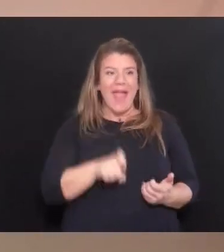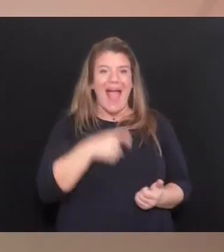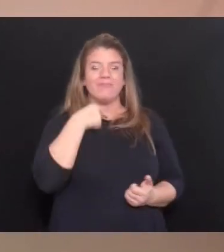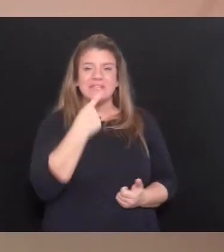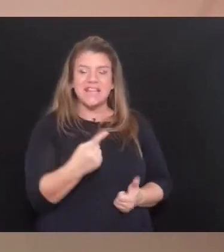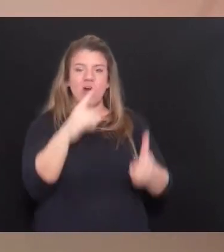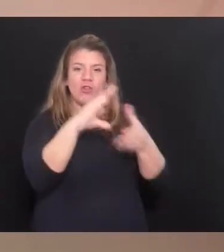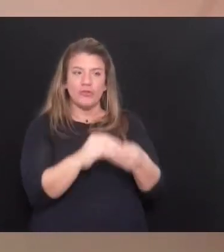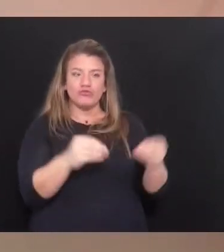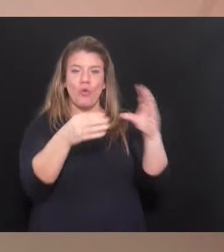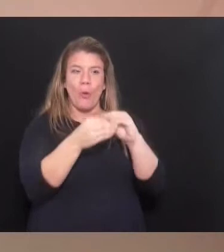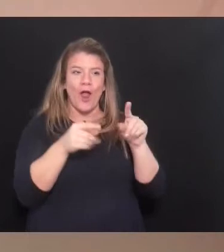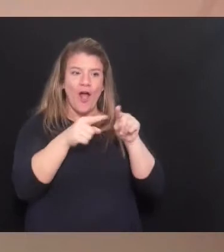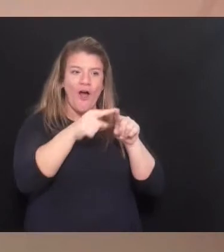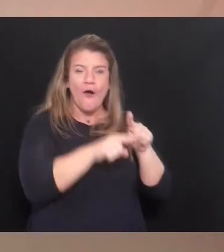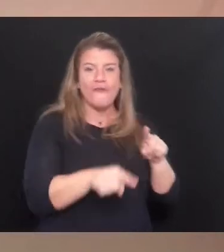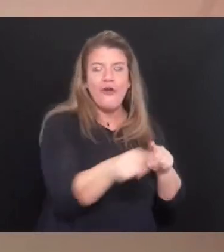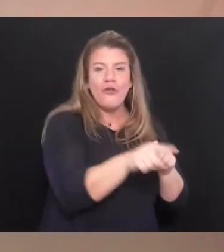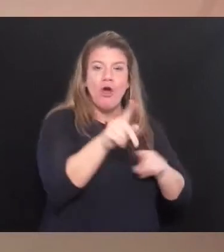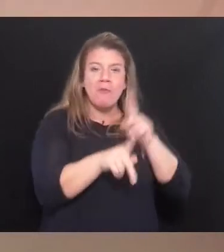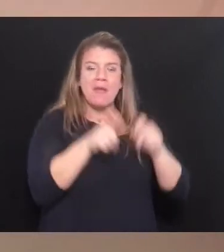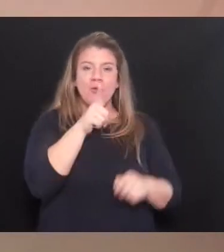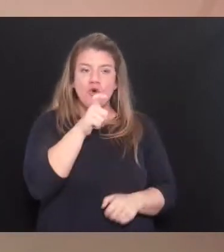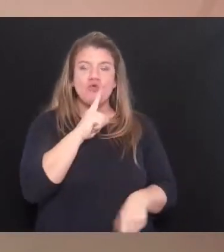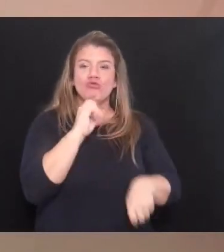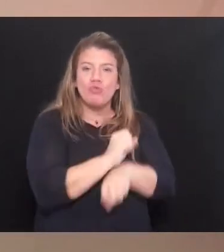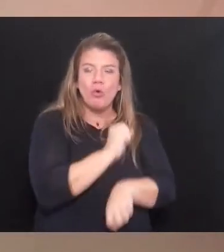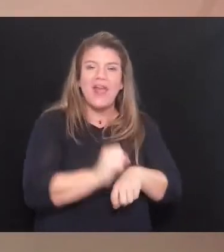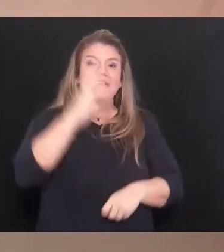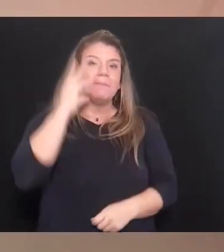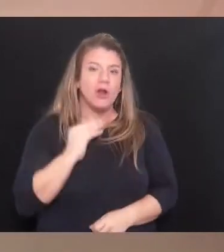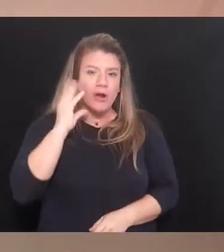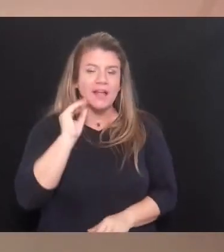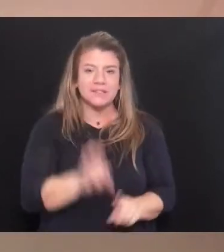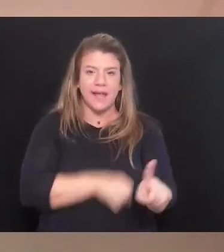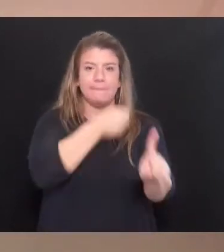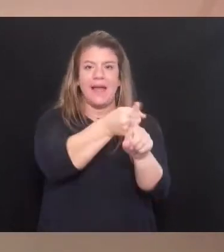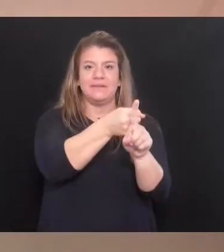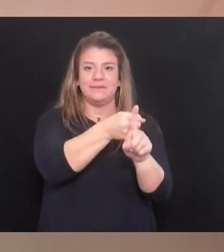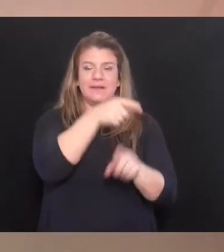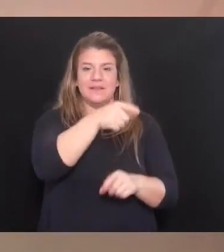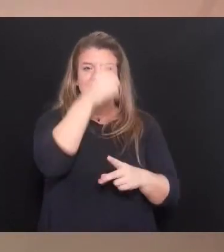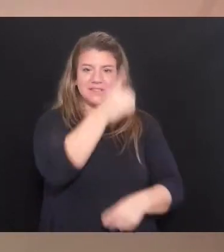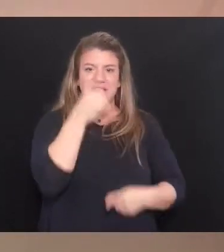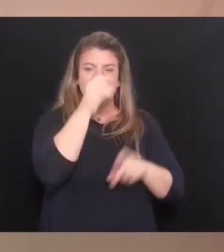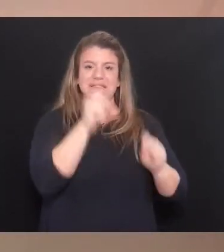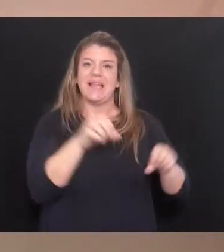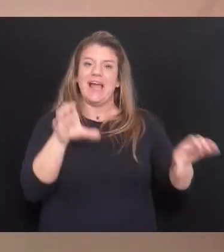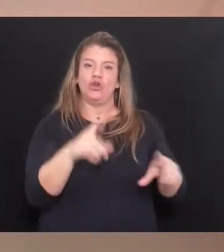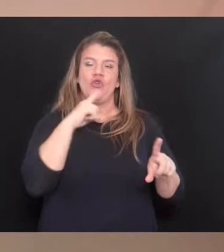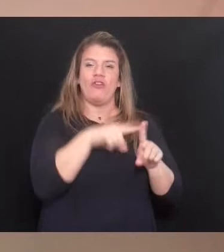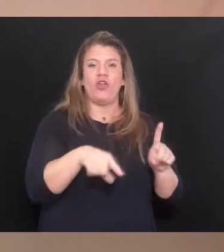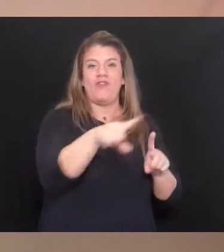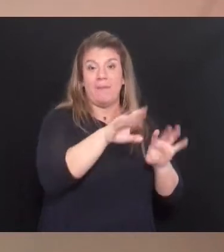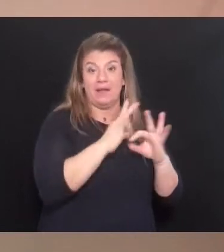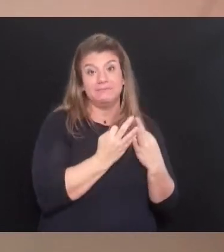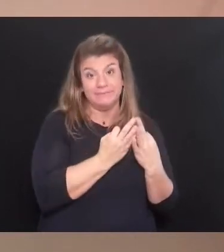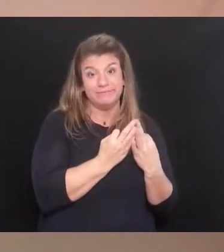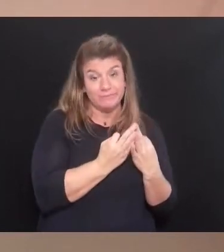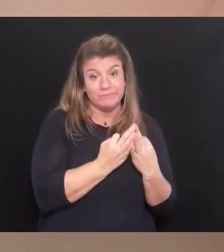those people who have experienced the devastating impact of what this virus can do to them and their